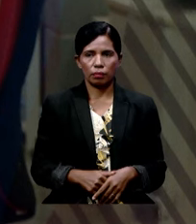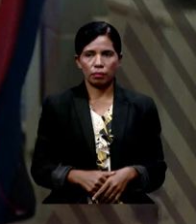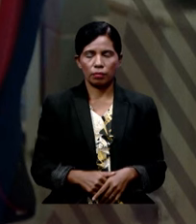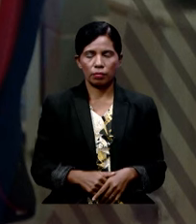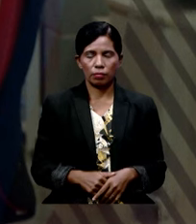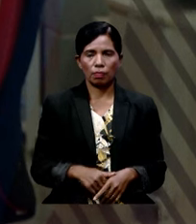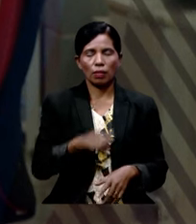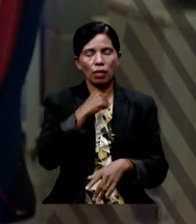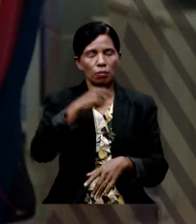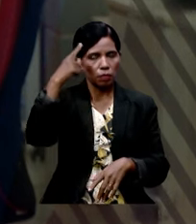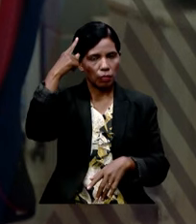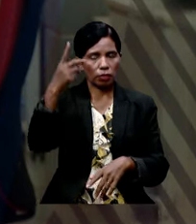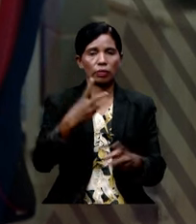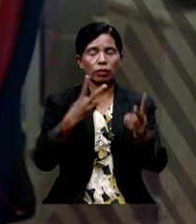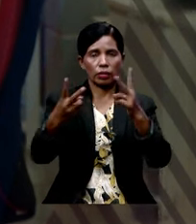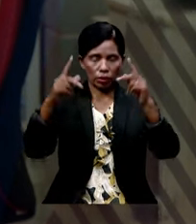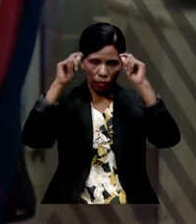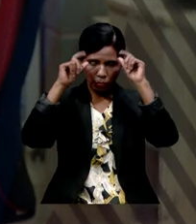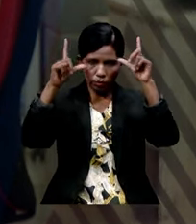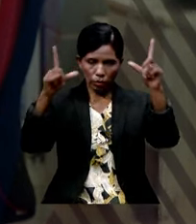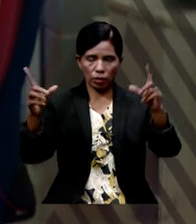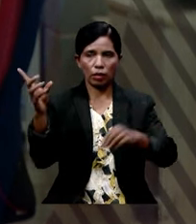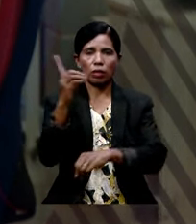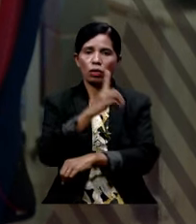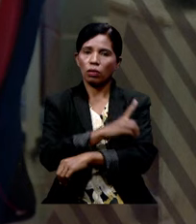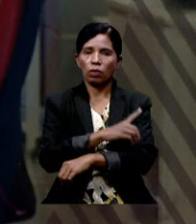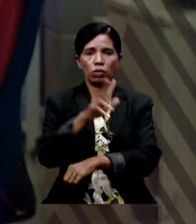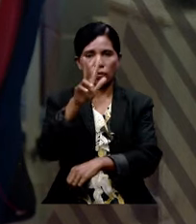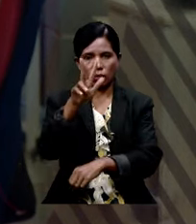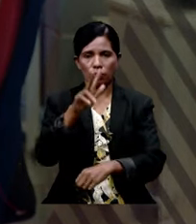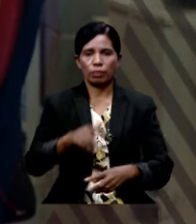Posibilidade Papa Francisco se visita Timor-Leste durante loron.